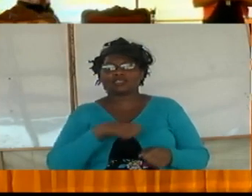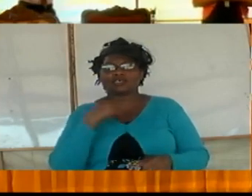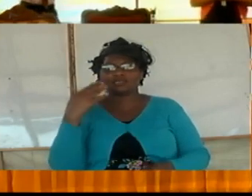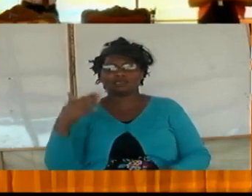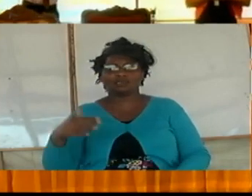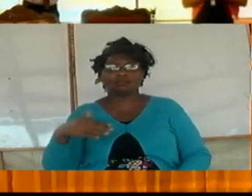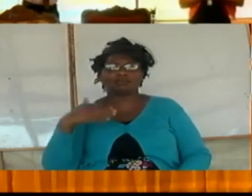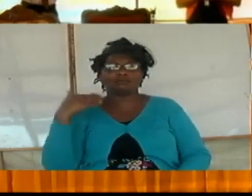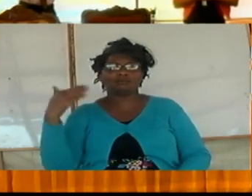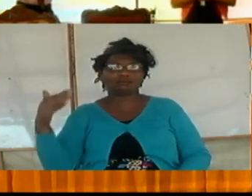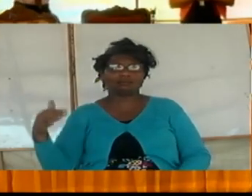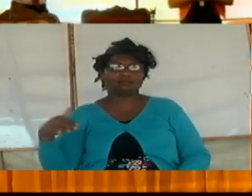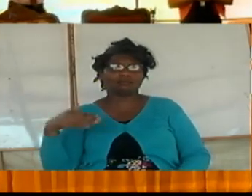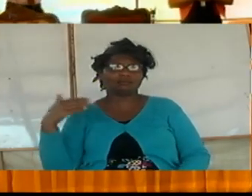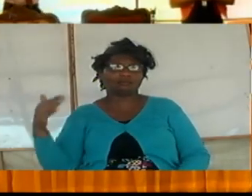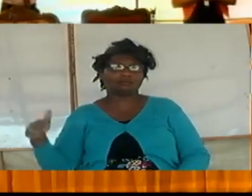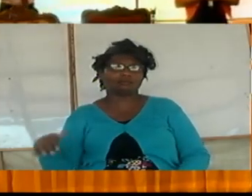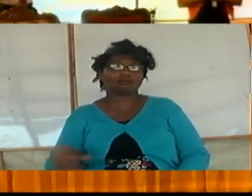everything. My